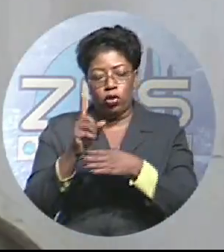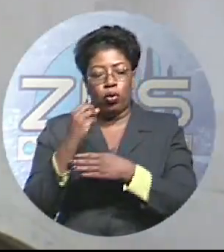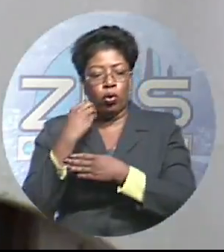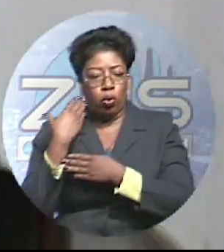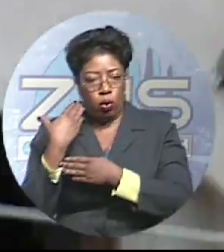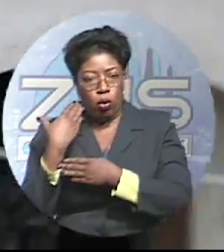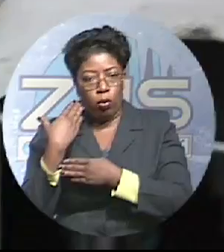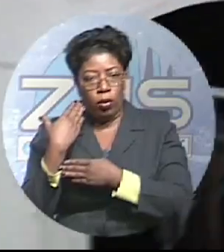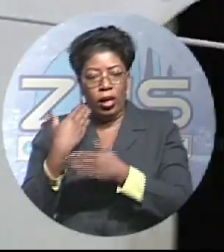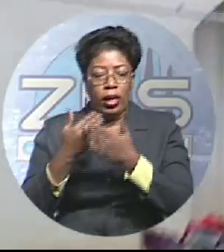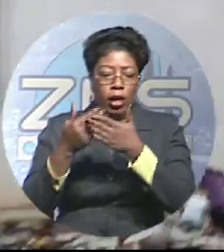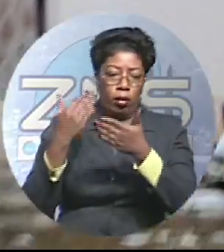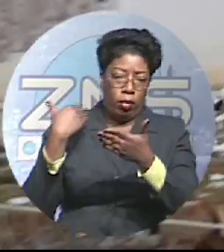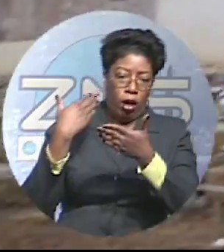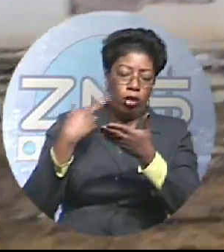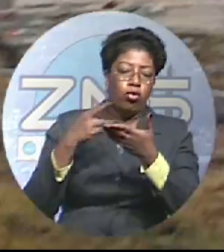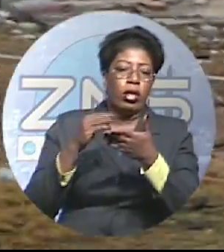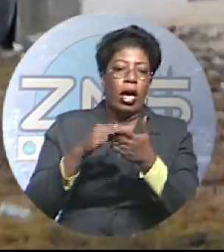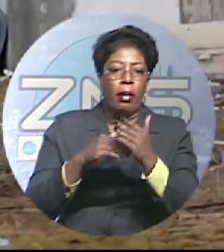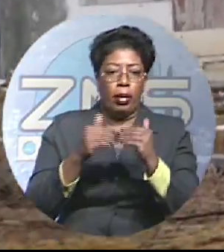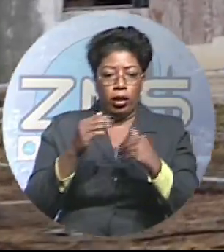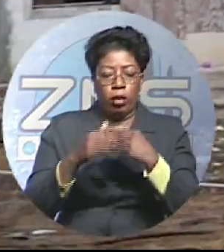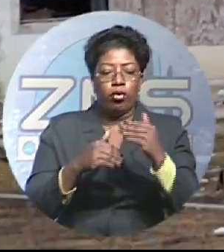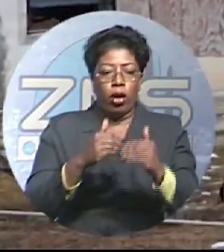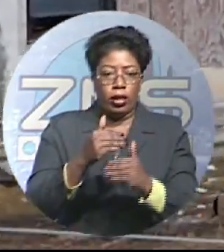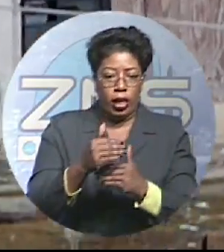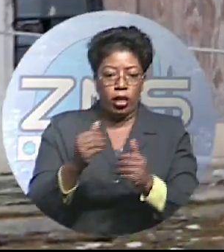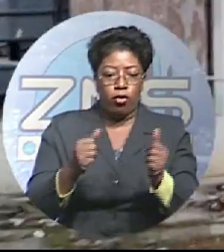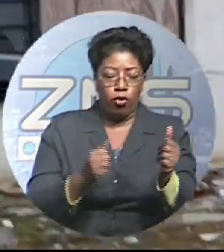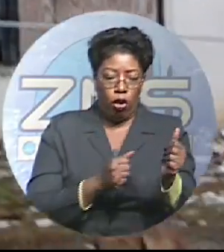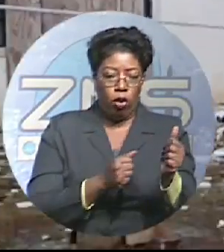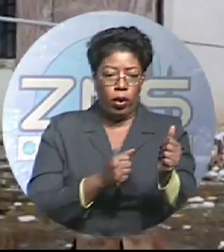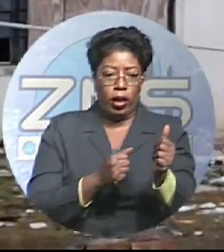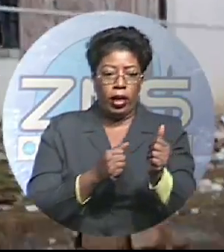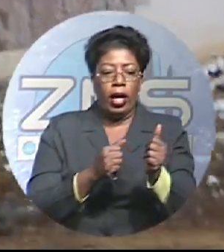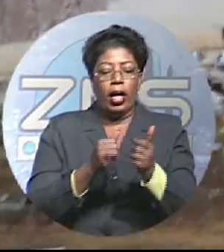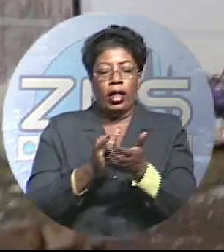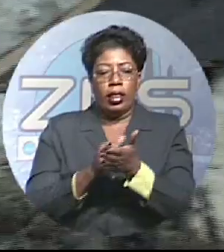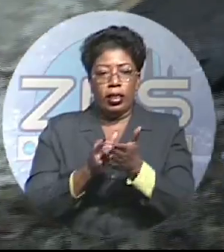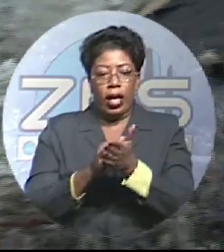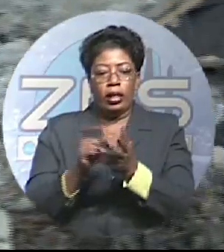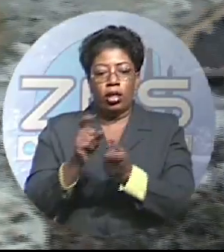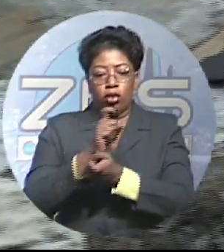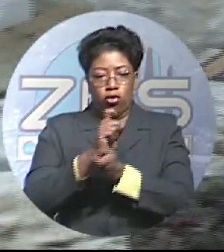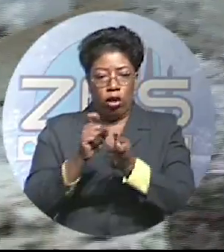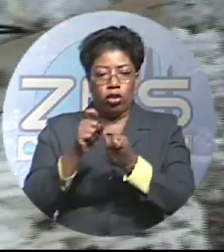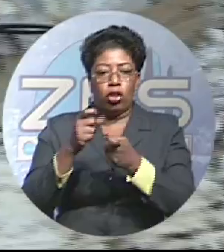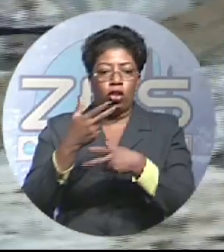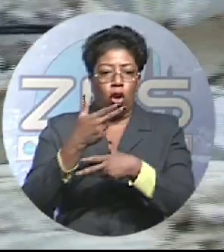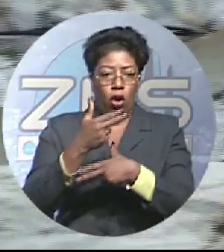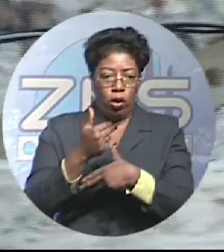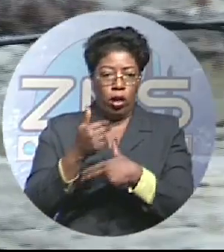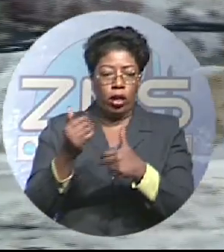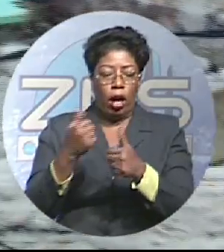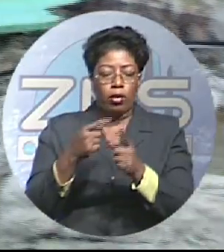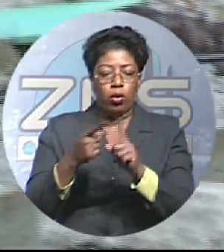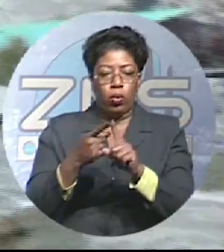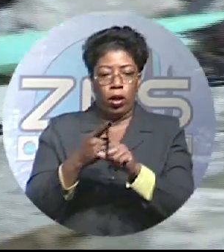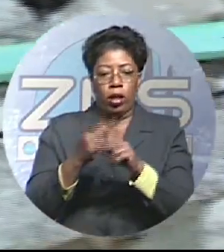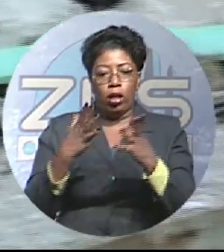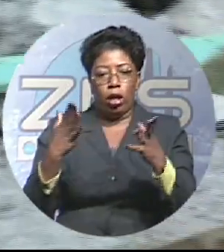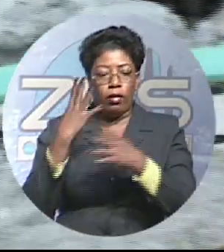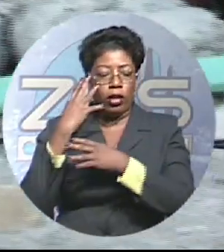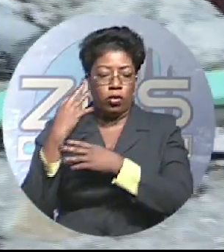NEMA in previous rebuilding processes following destructive hurricanes come with a wealth of experience in